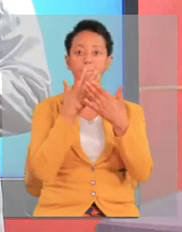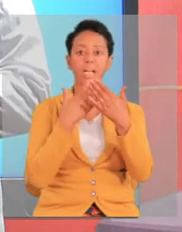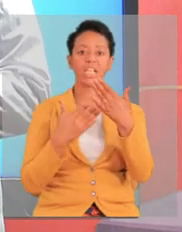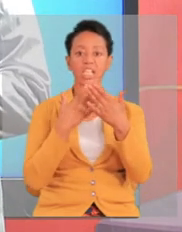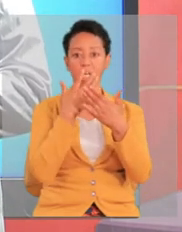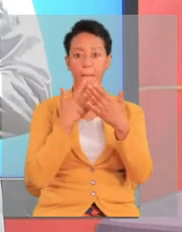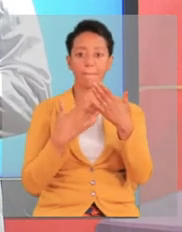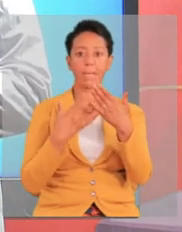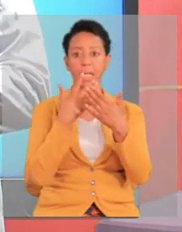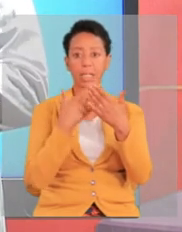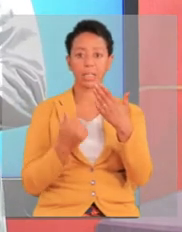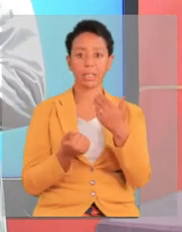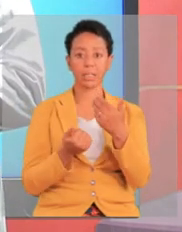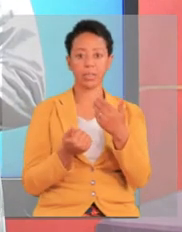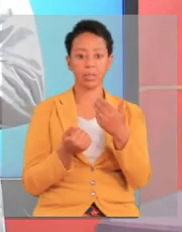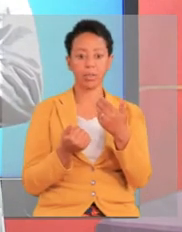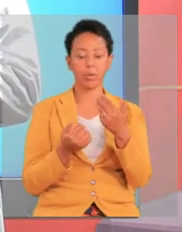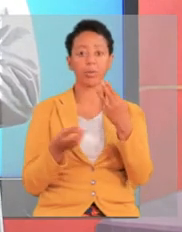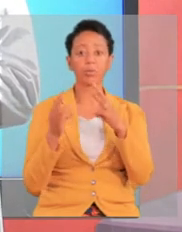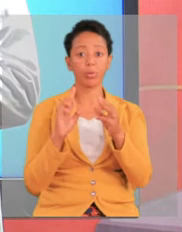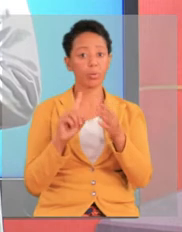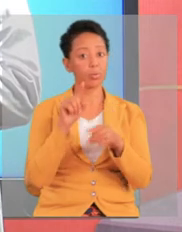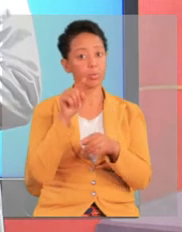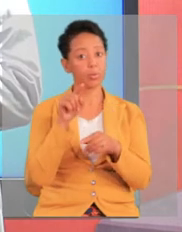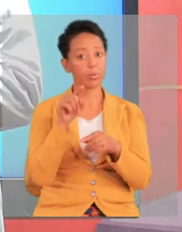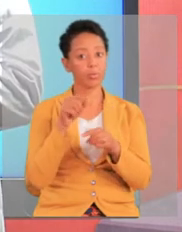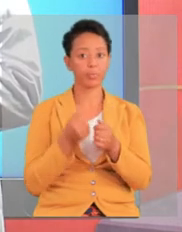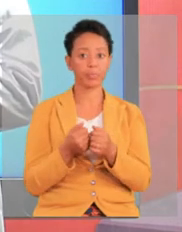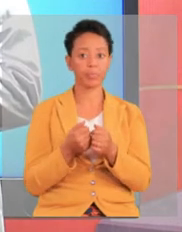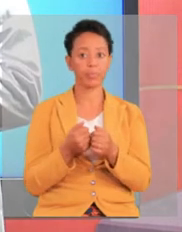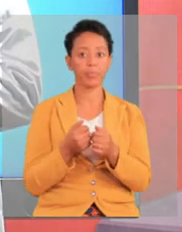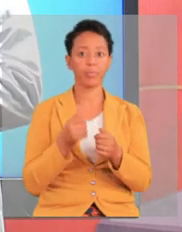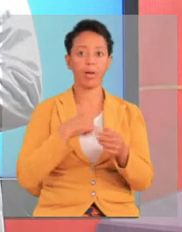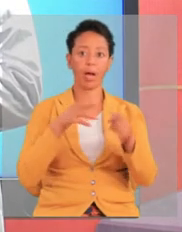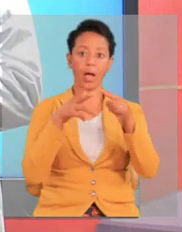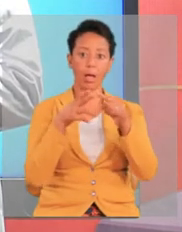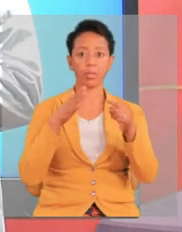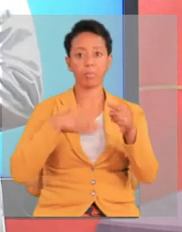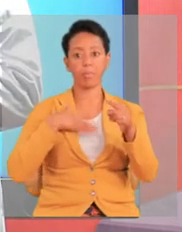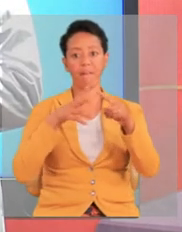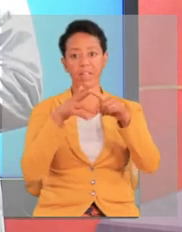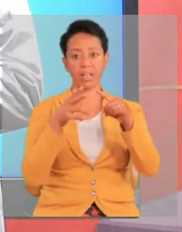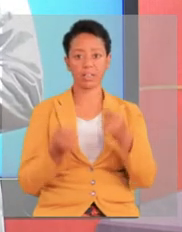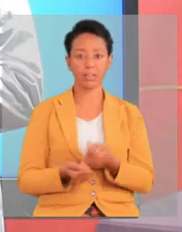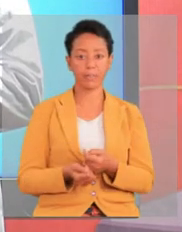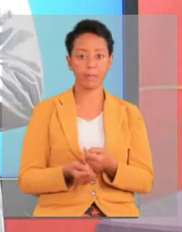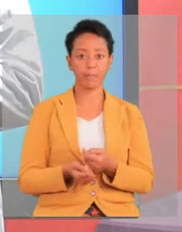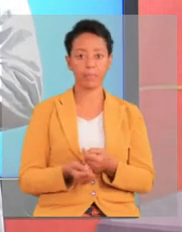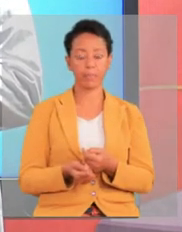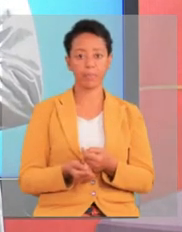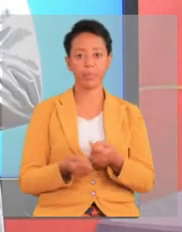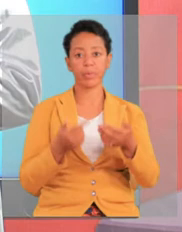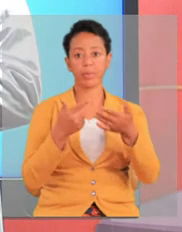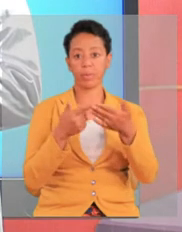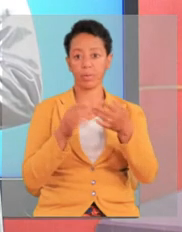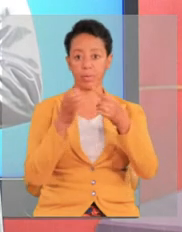Yeah, bleeding. What's wrong to you? Oh, I've cut my fingers, okay? I've cut my finger. So,